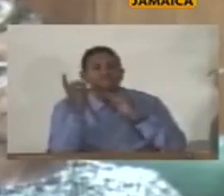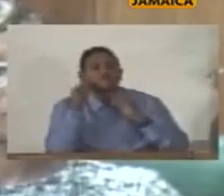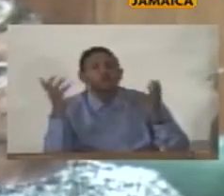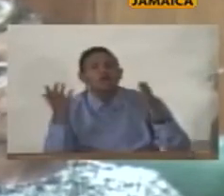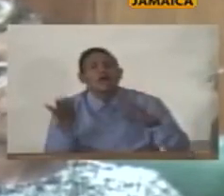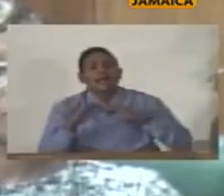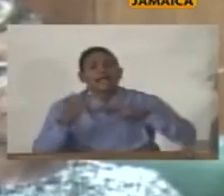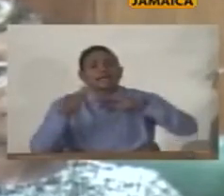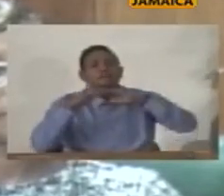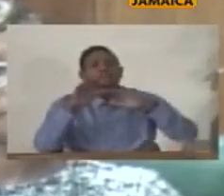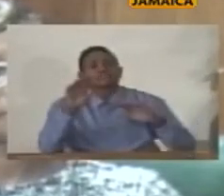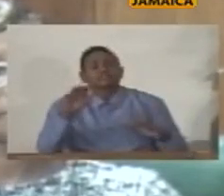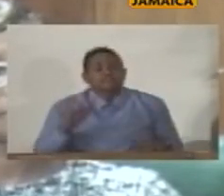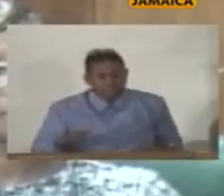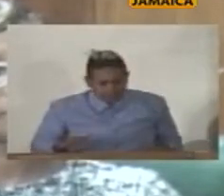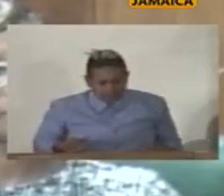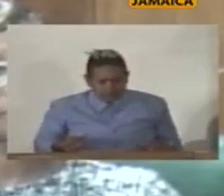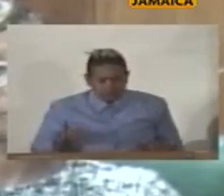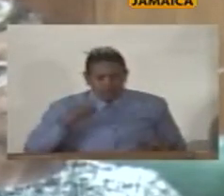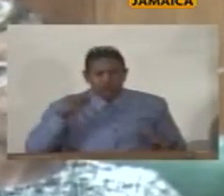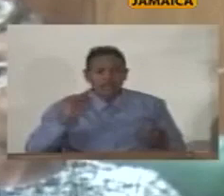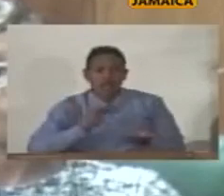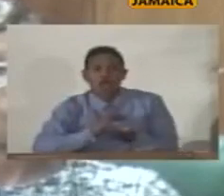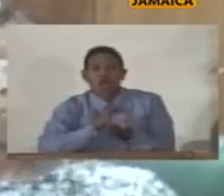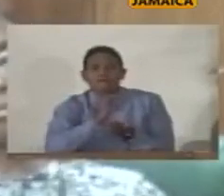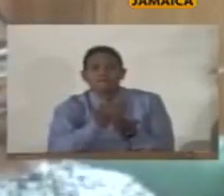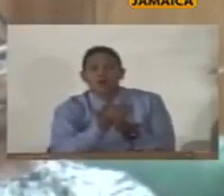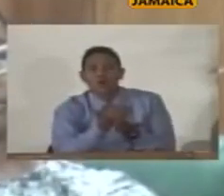increase to the amount